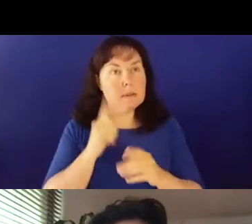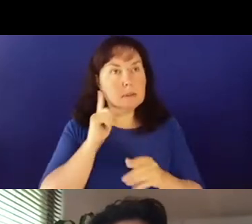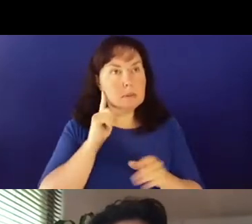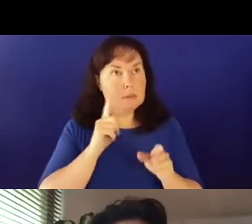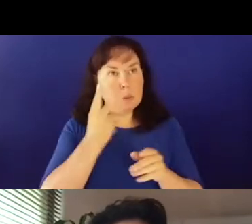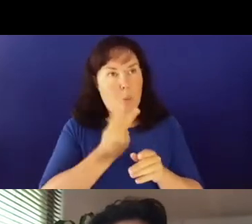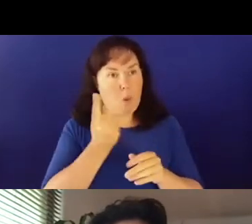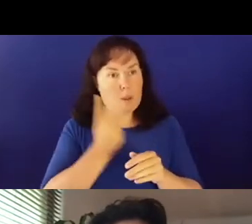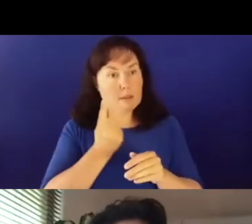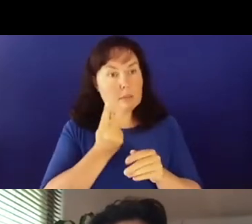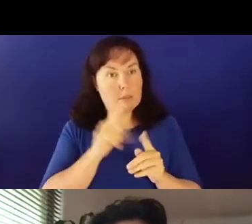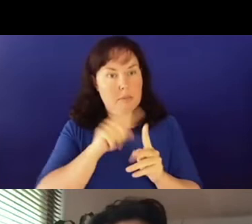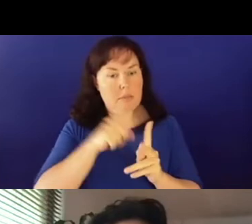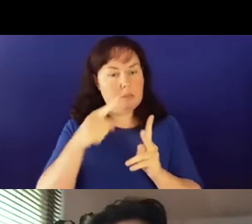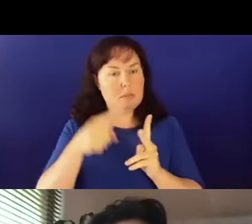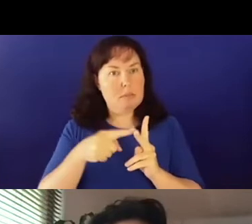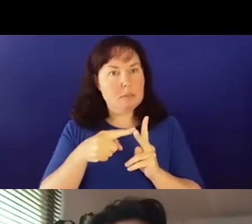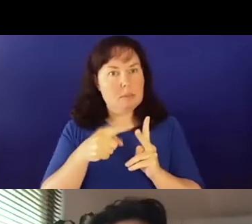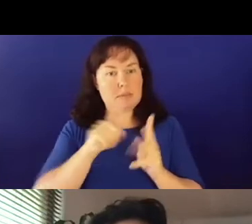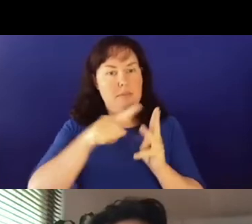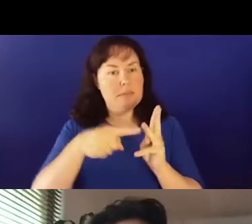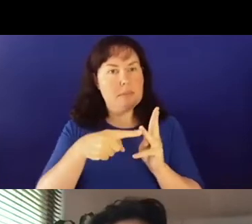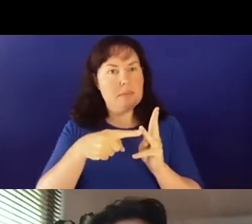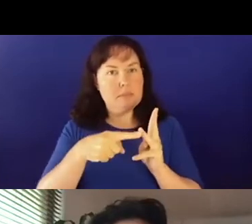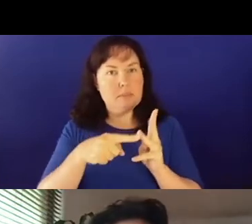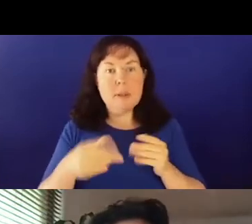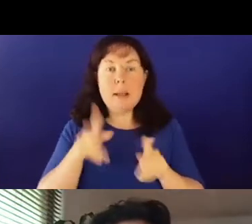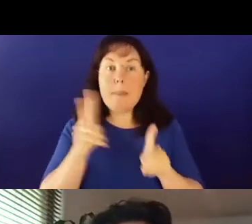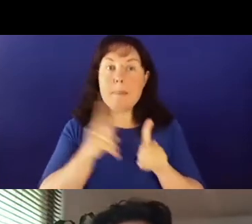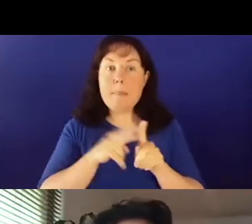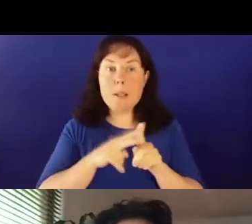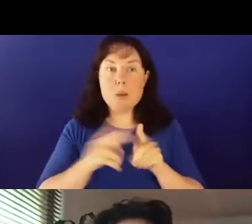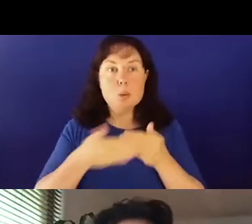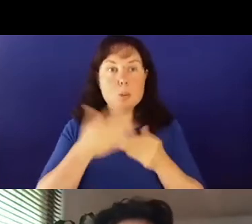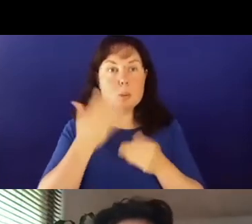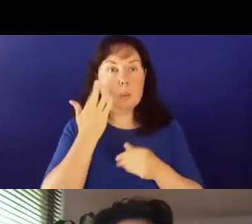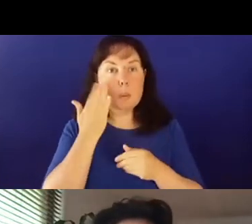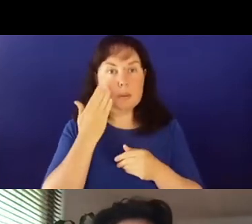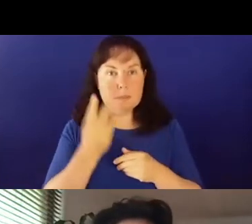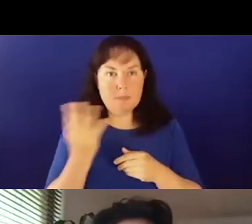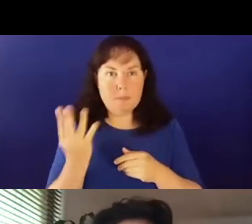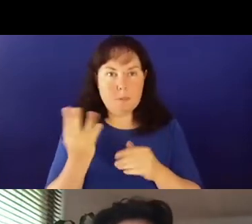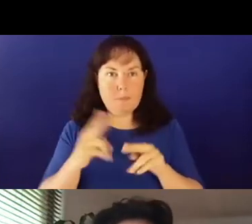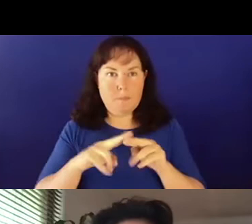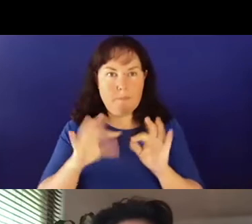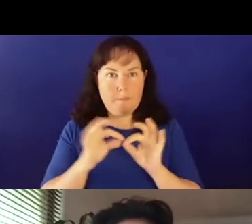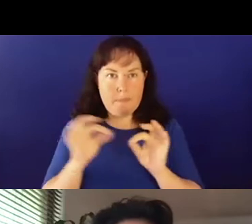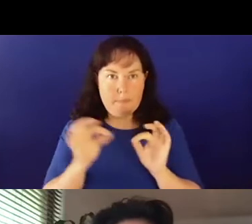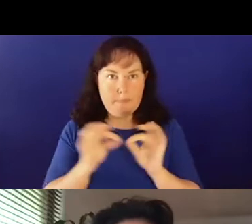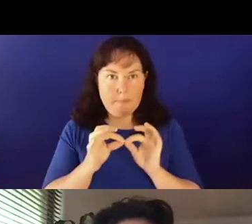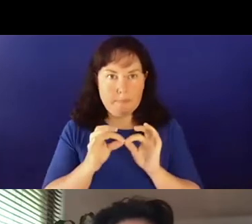said, applications are open now. They're going to close on the 24th of February, so you've got a couple of weeks after this session to go and get your applications in